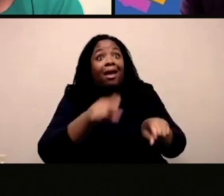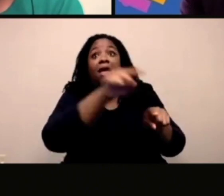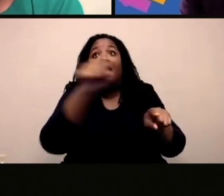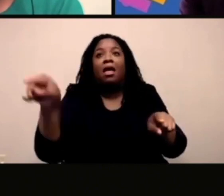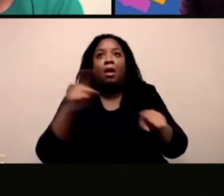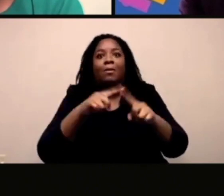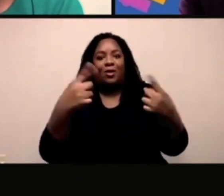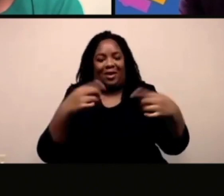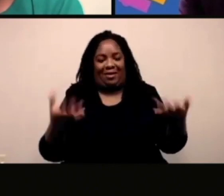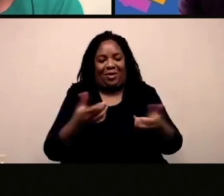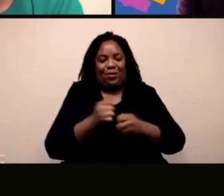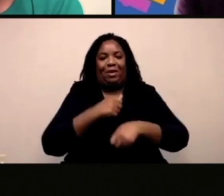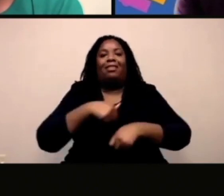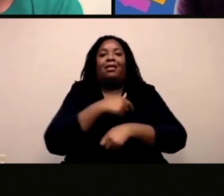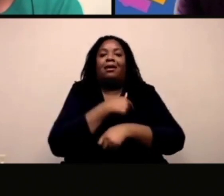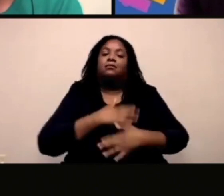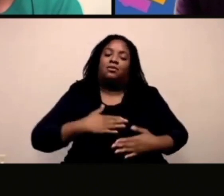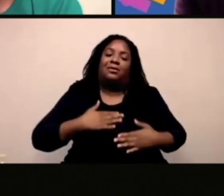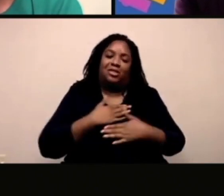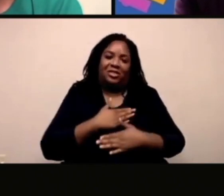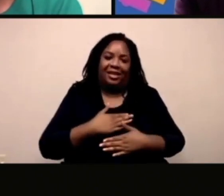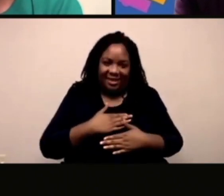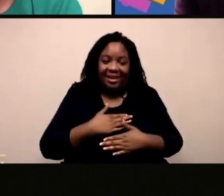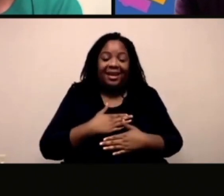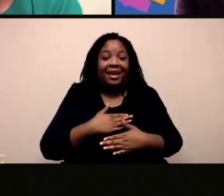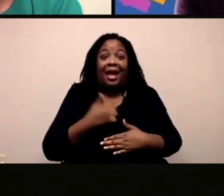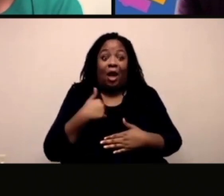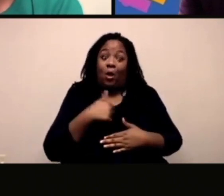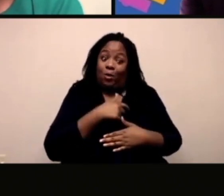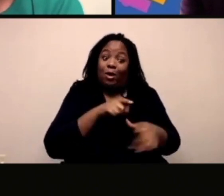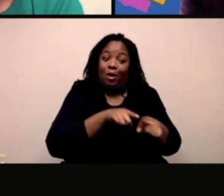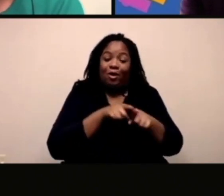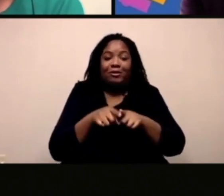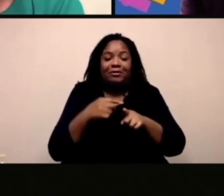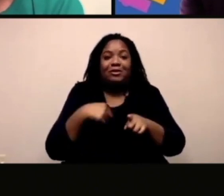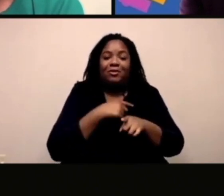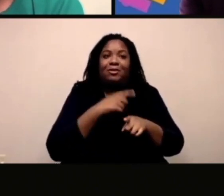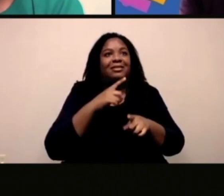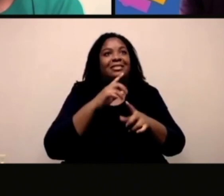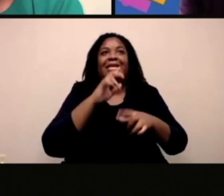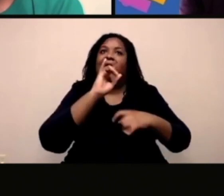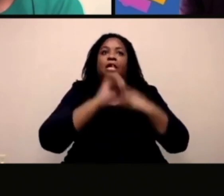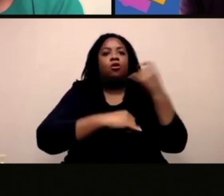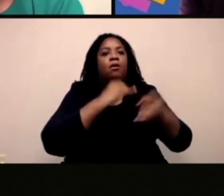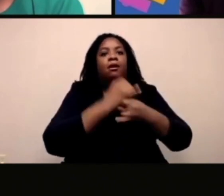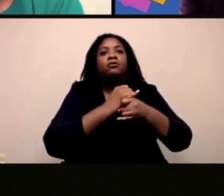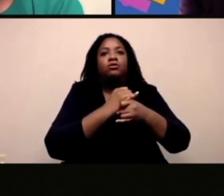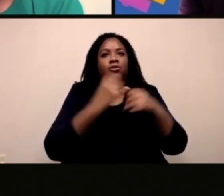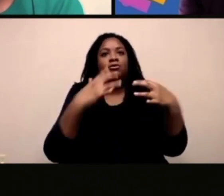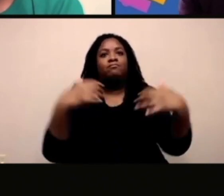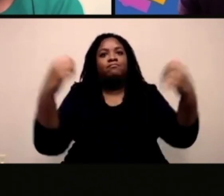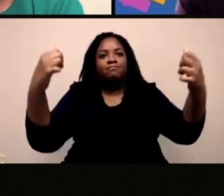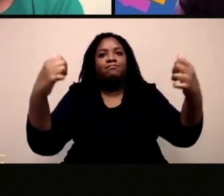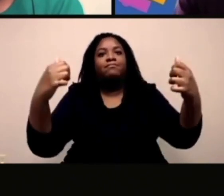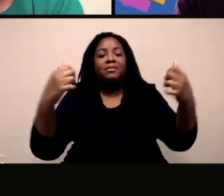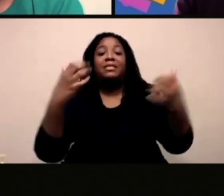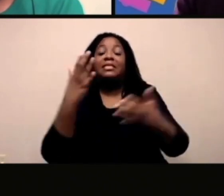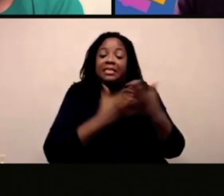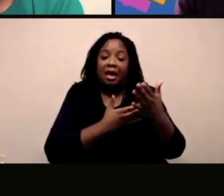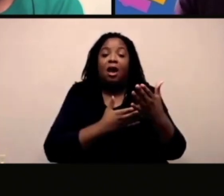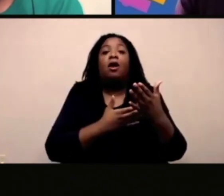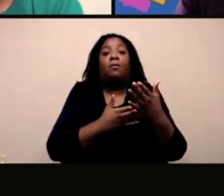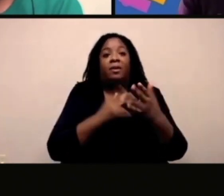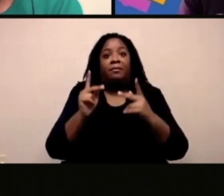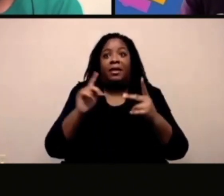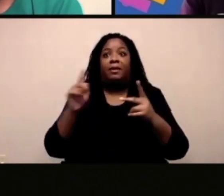and definitely we appreciate that. And definitely we could have been anywhere in the world as it's such an international audience, and some of our presenters and the people that